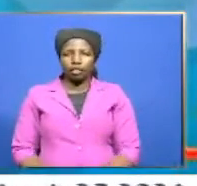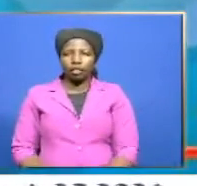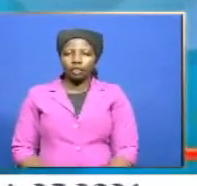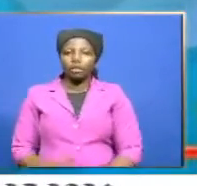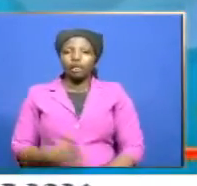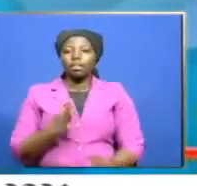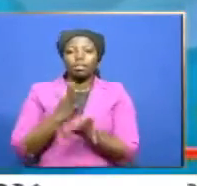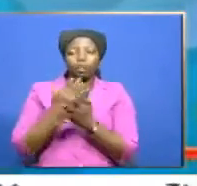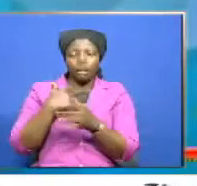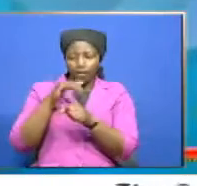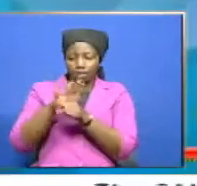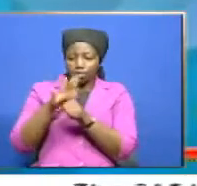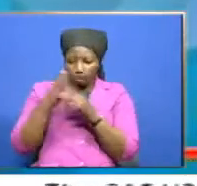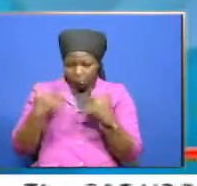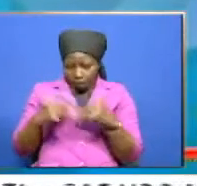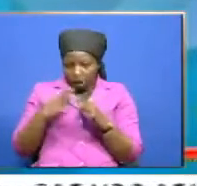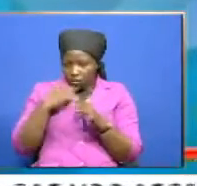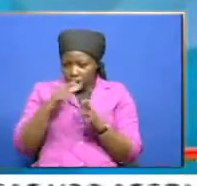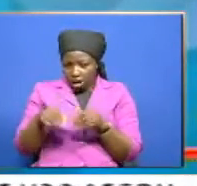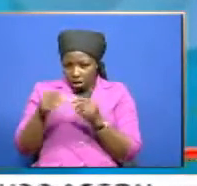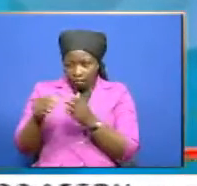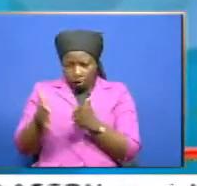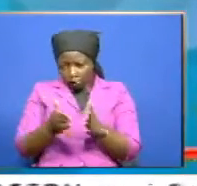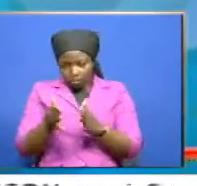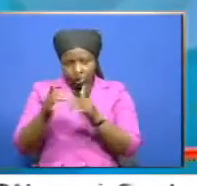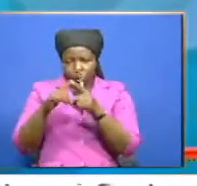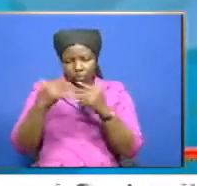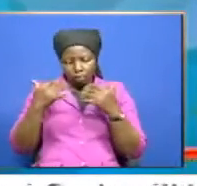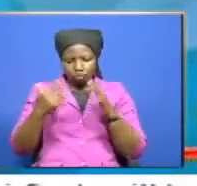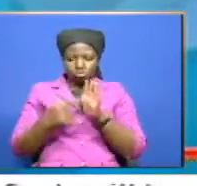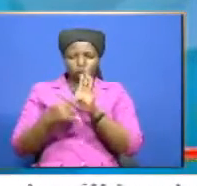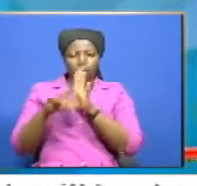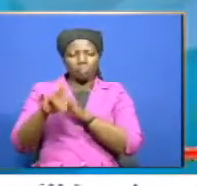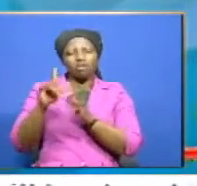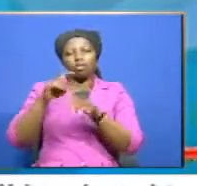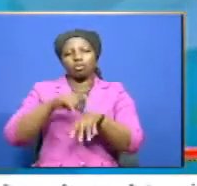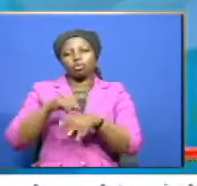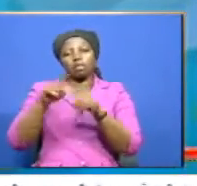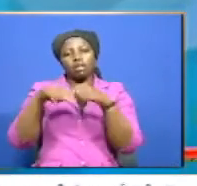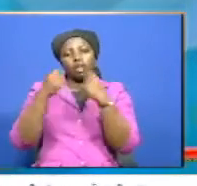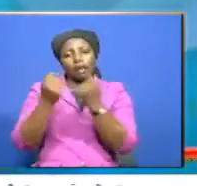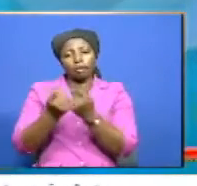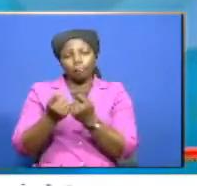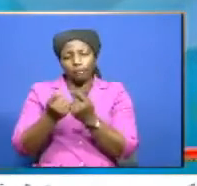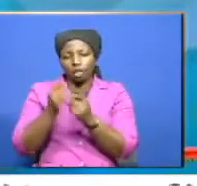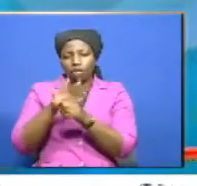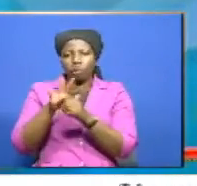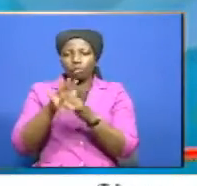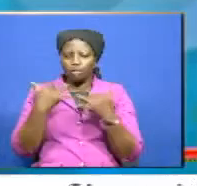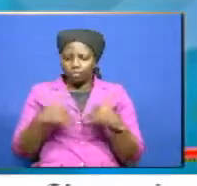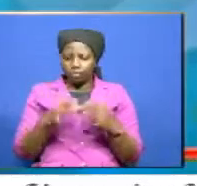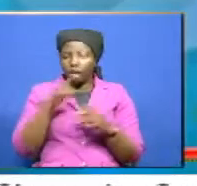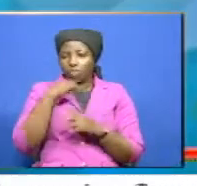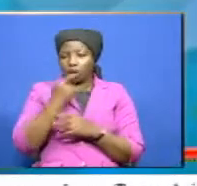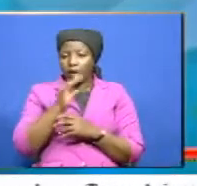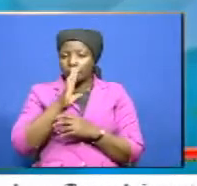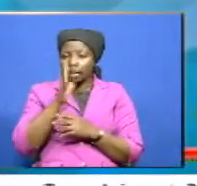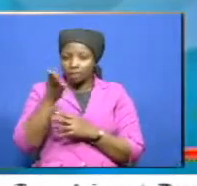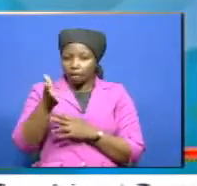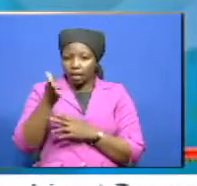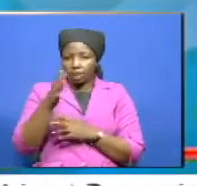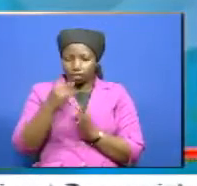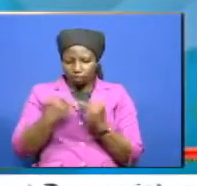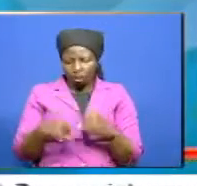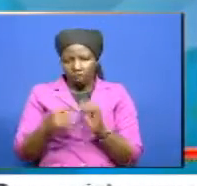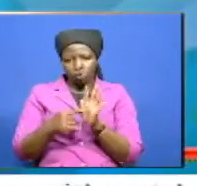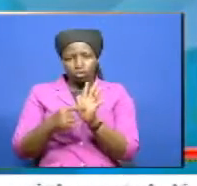of players who are now being given the opportunity to prove themselves in that squad. You know, a lot of players who've been there before, you know, trying to show positions